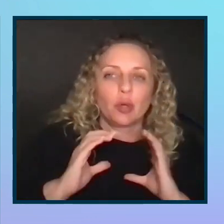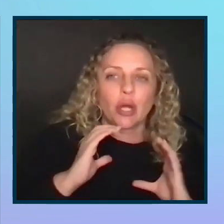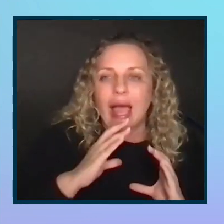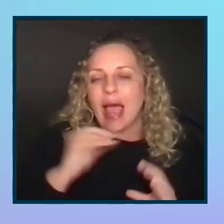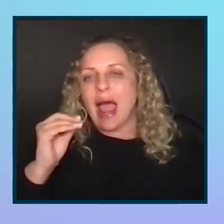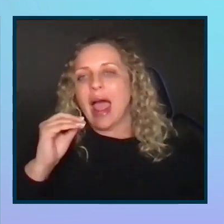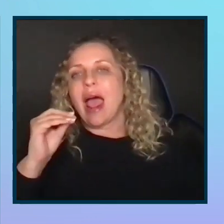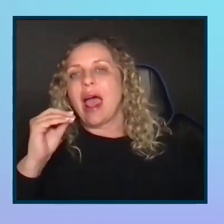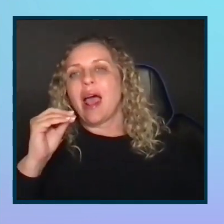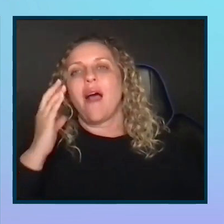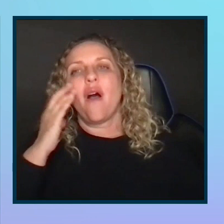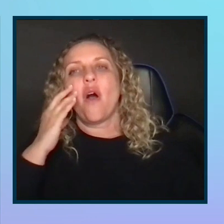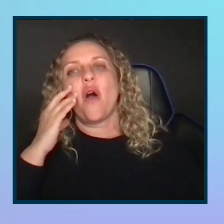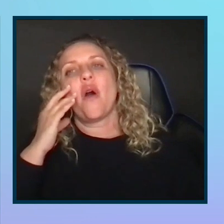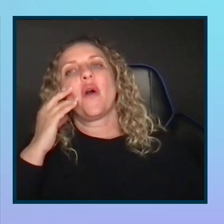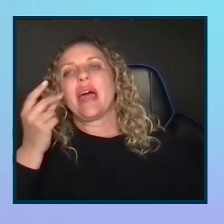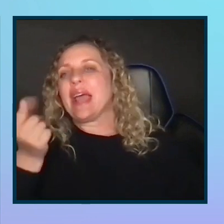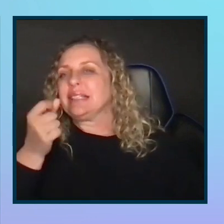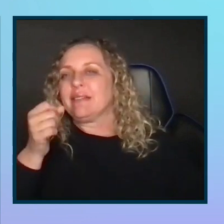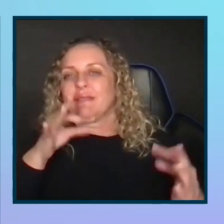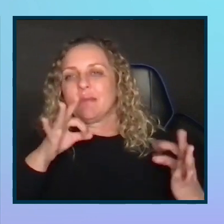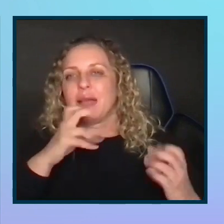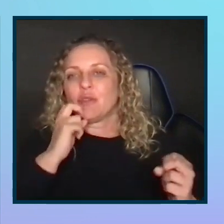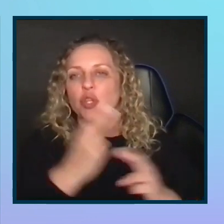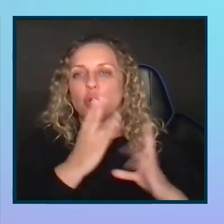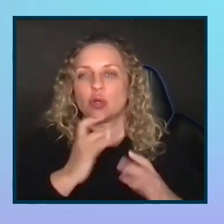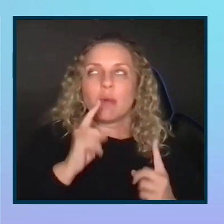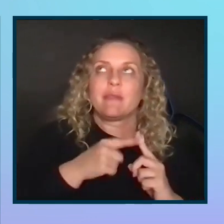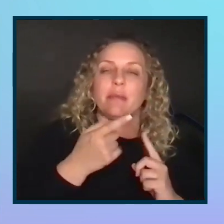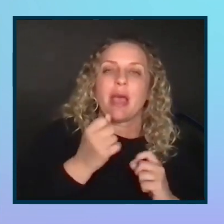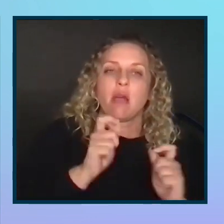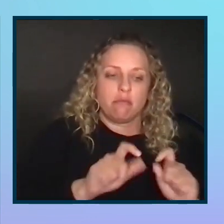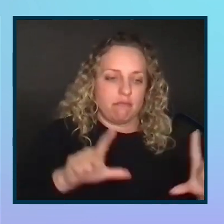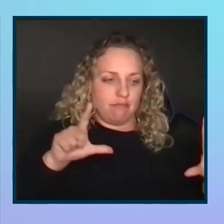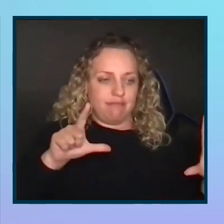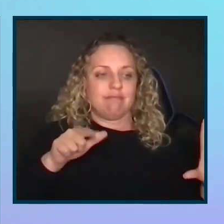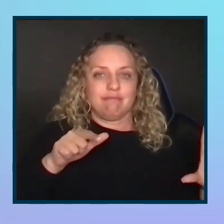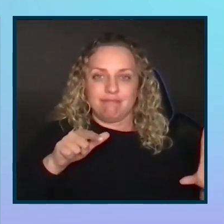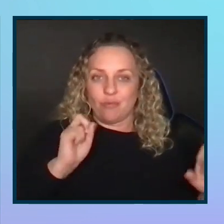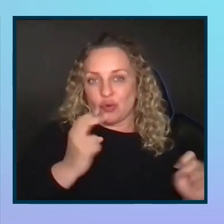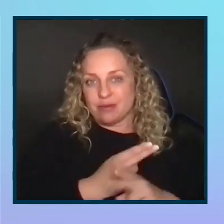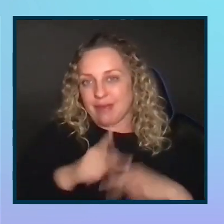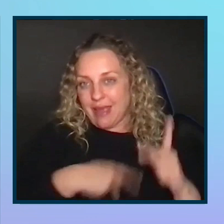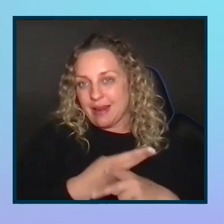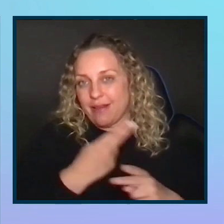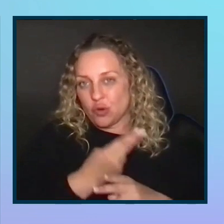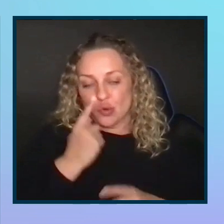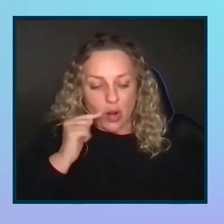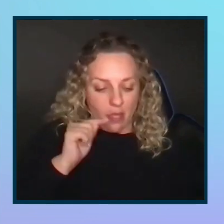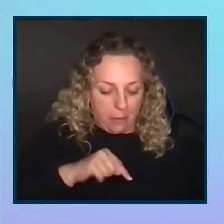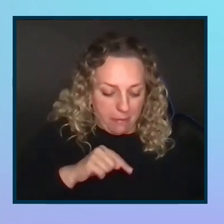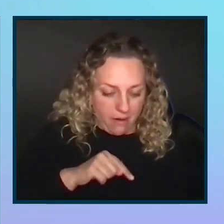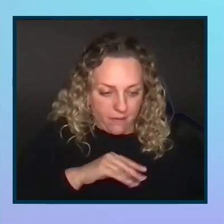and, instant feedback to users, but we also need to think about screen magnifying users. So if they're at the bottom of the page,